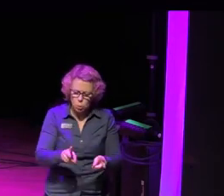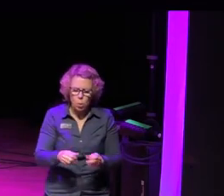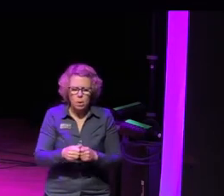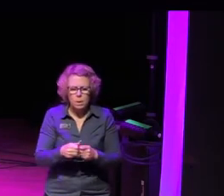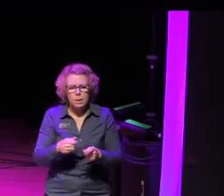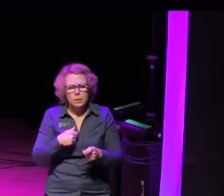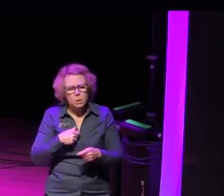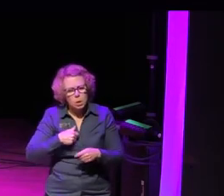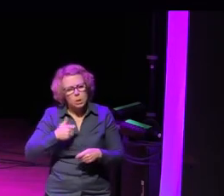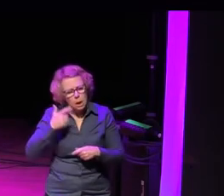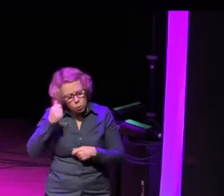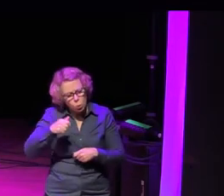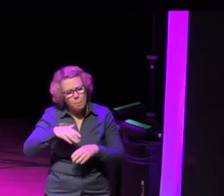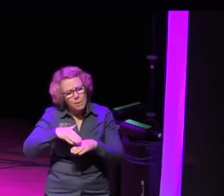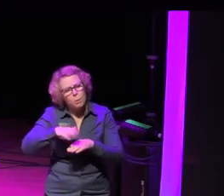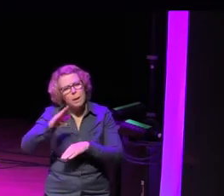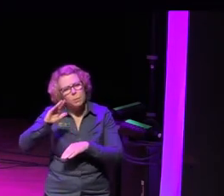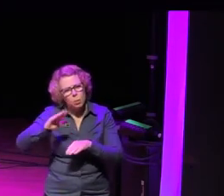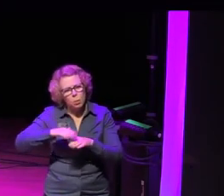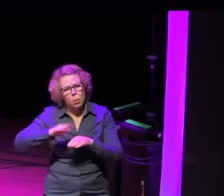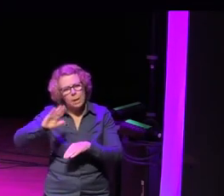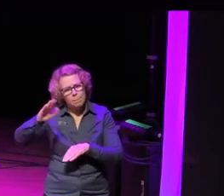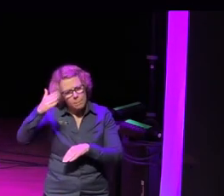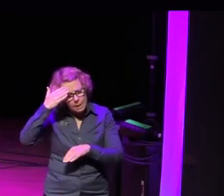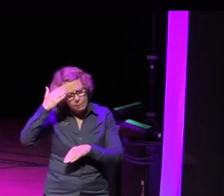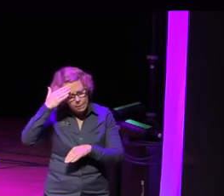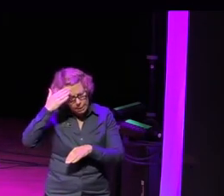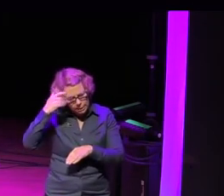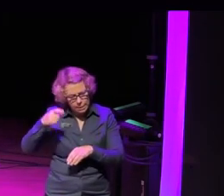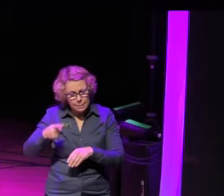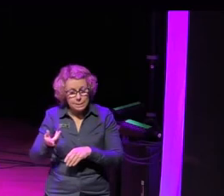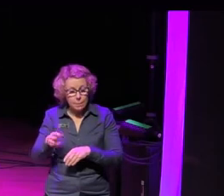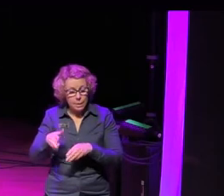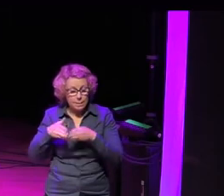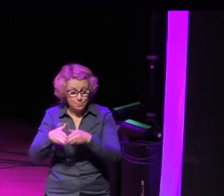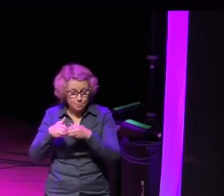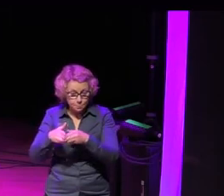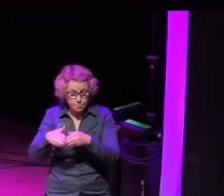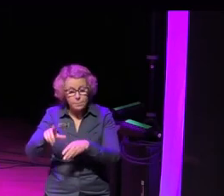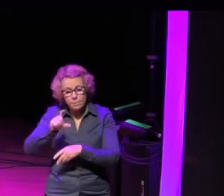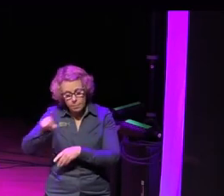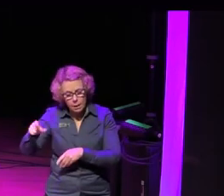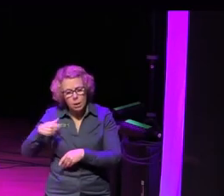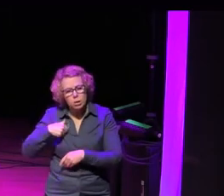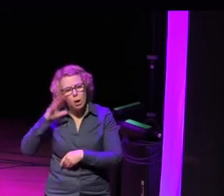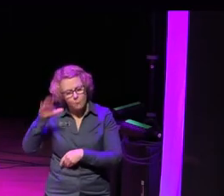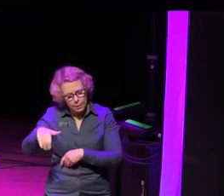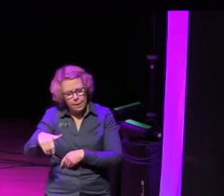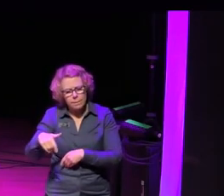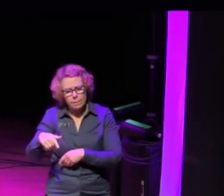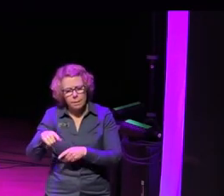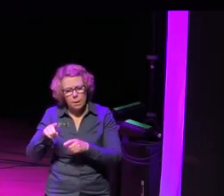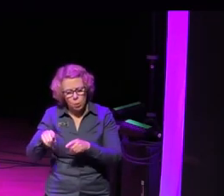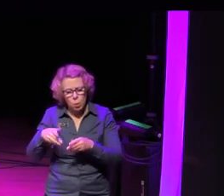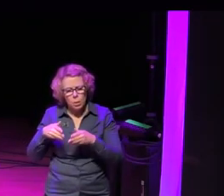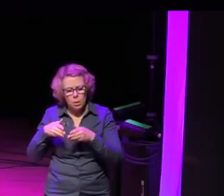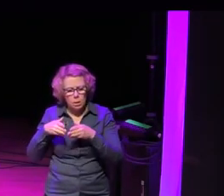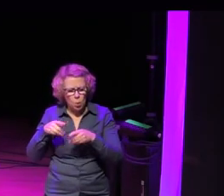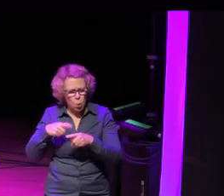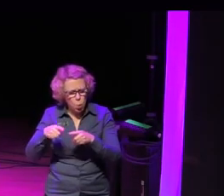that awareness, getting it from the different, for example, the shipping companies. I know they're now working closer together to see how